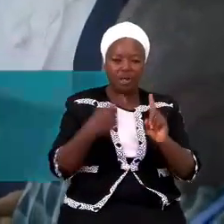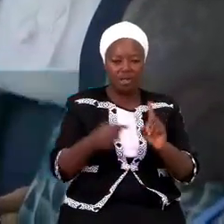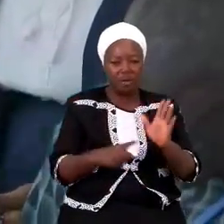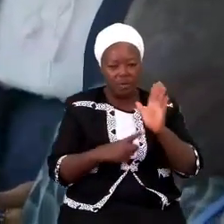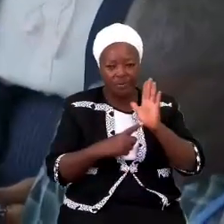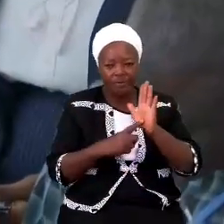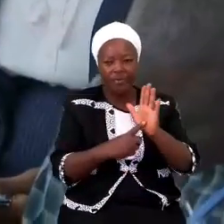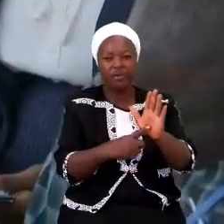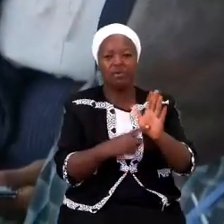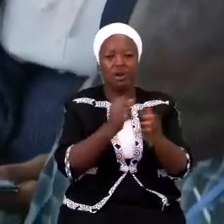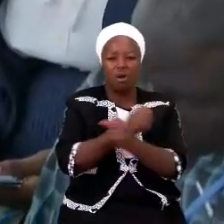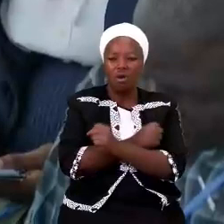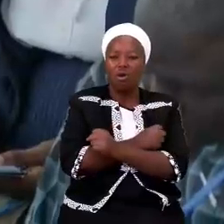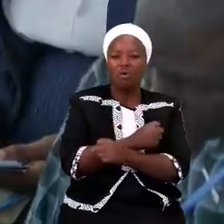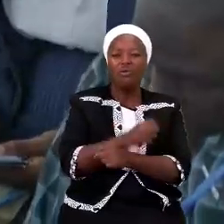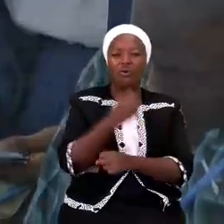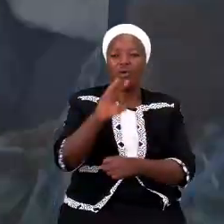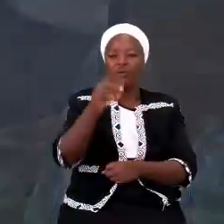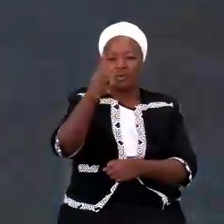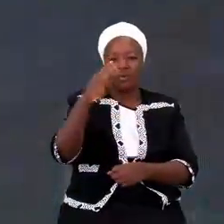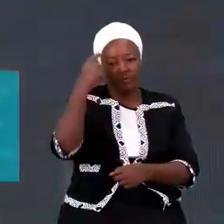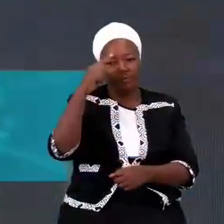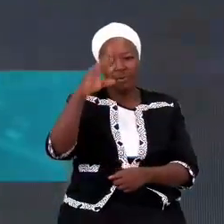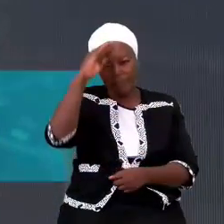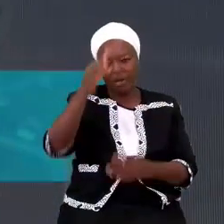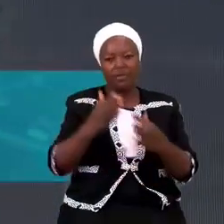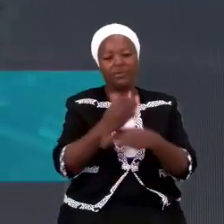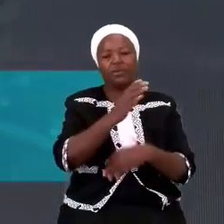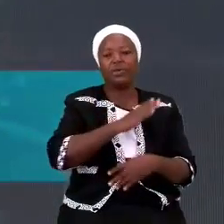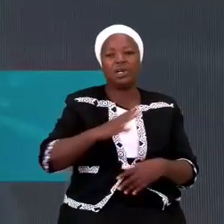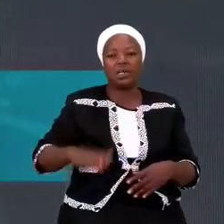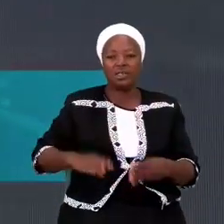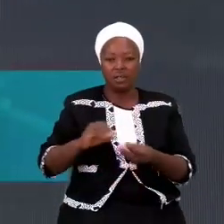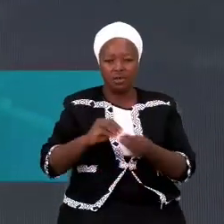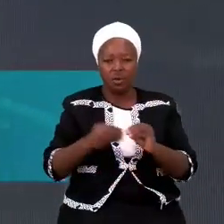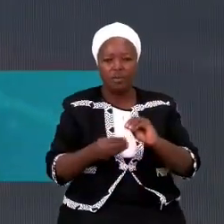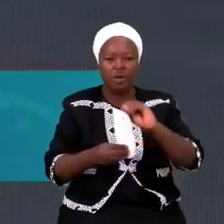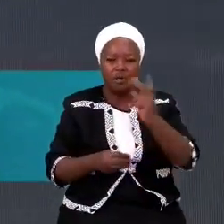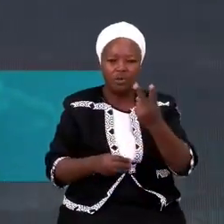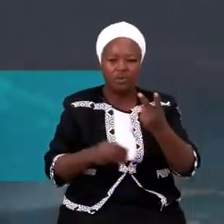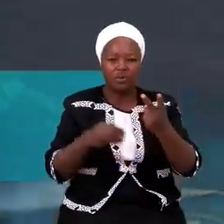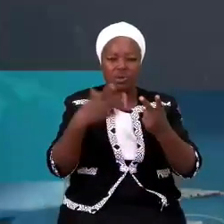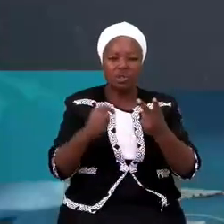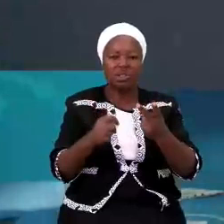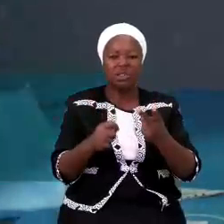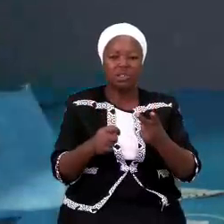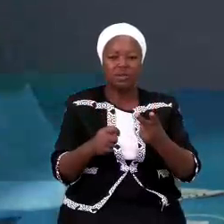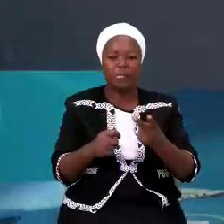the reciprocal love of man for God in Christ. Number three,